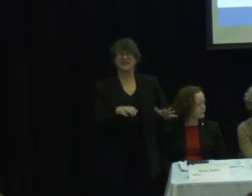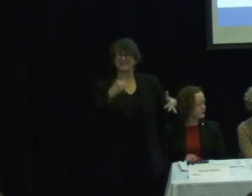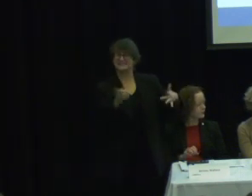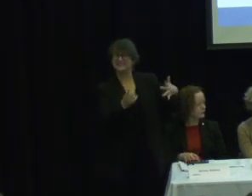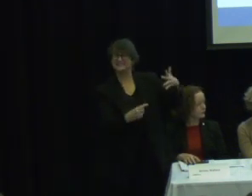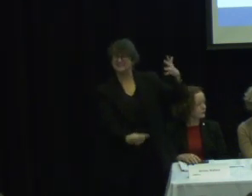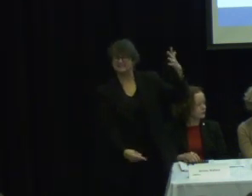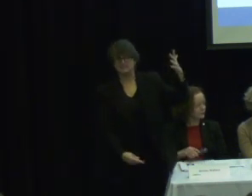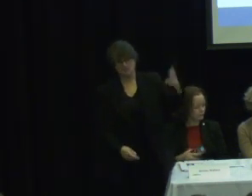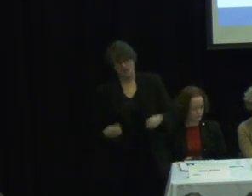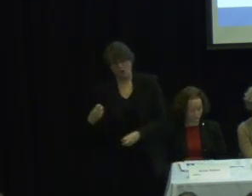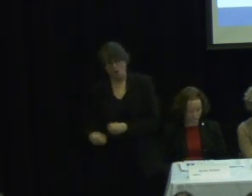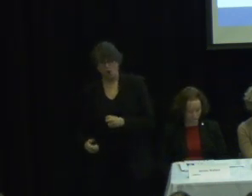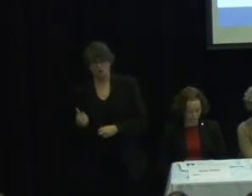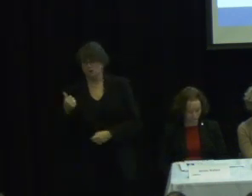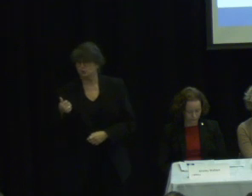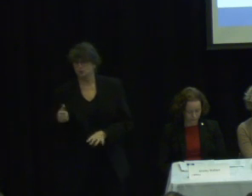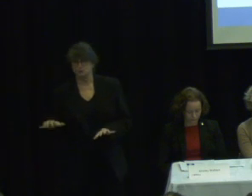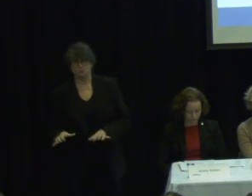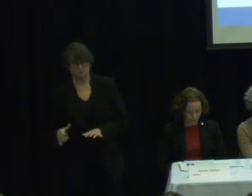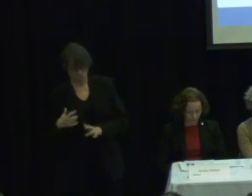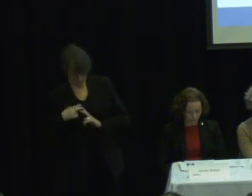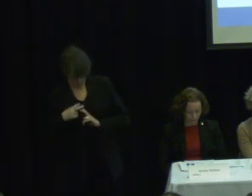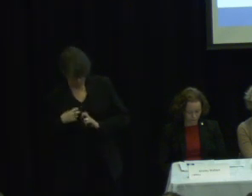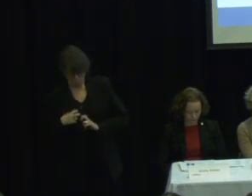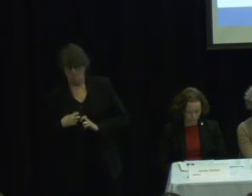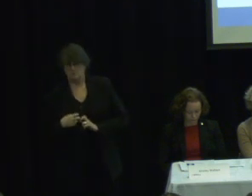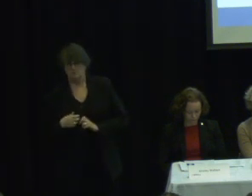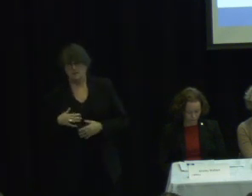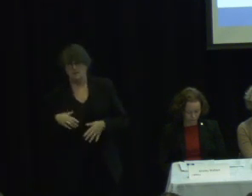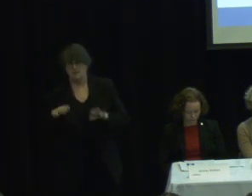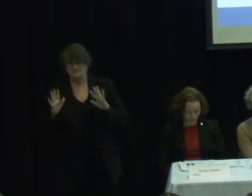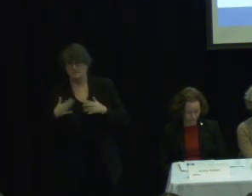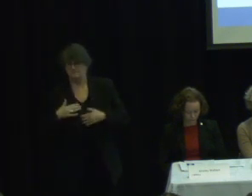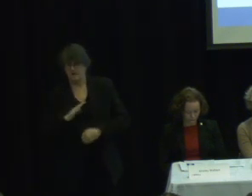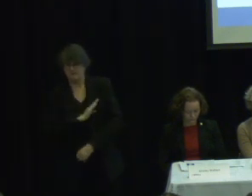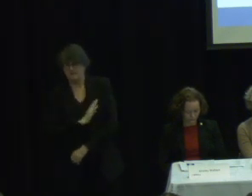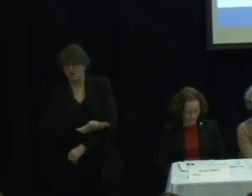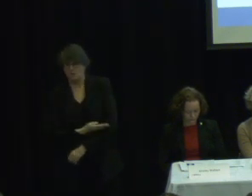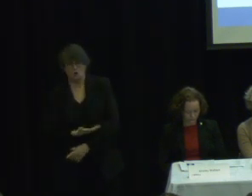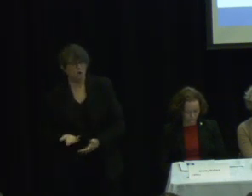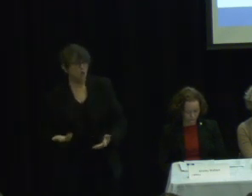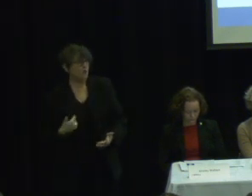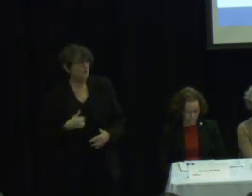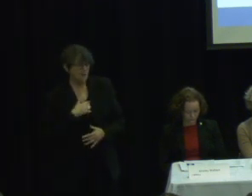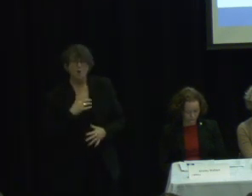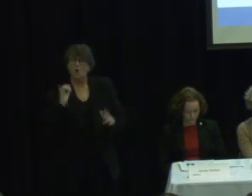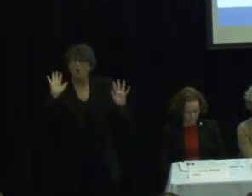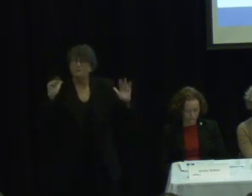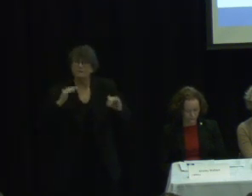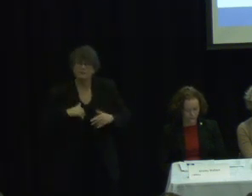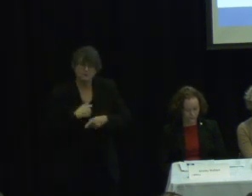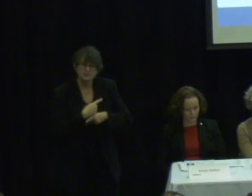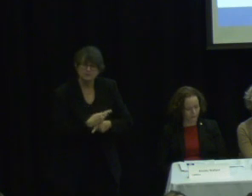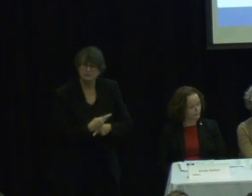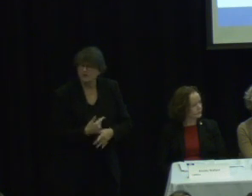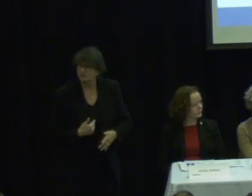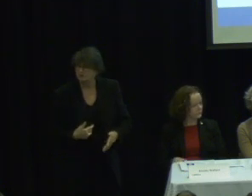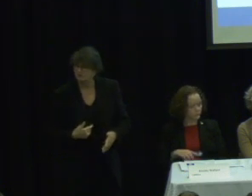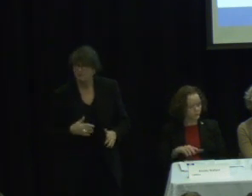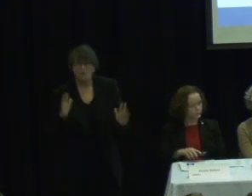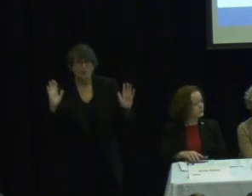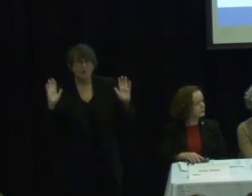on the journey together. We hopefully will be productive in calling each other out on this stuff. That doesn't mean always having